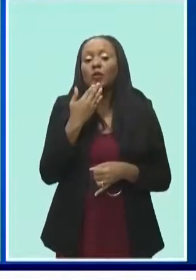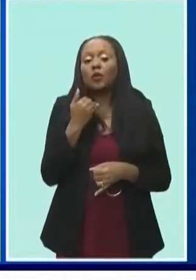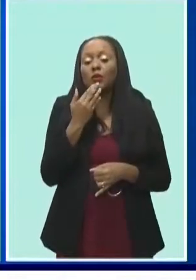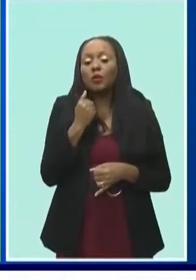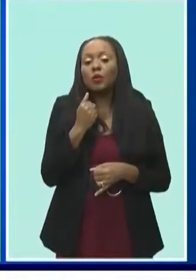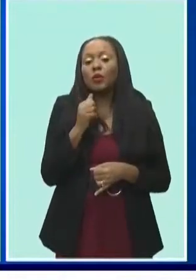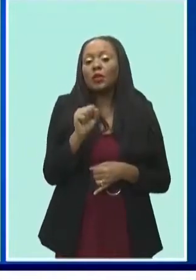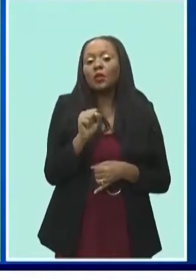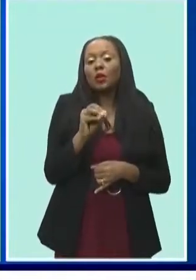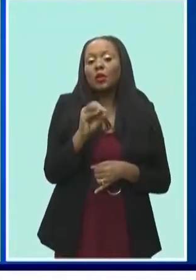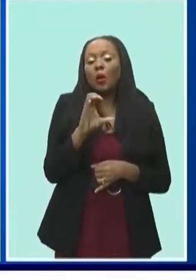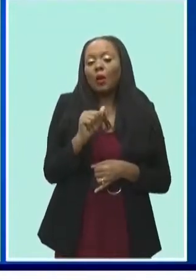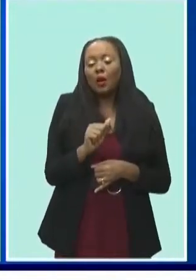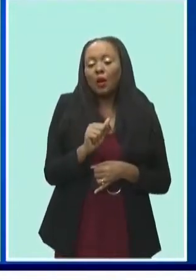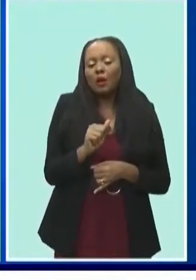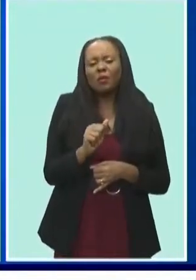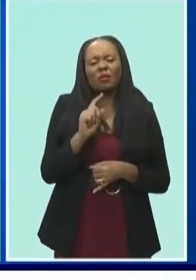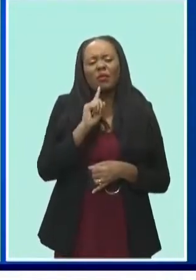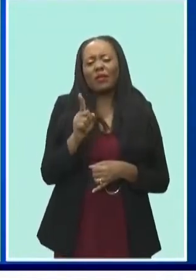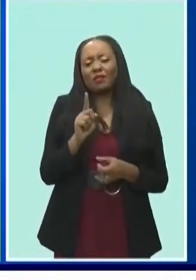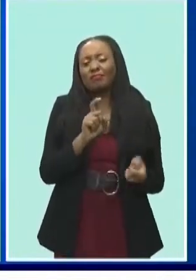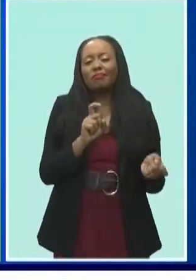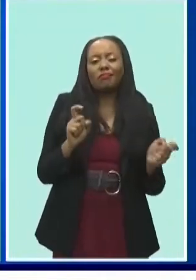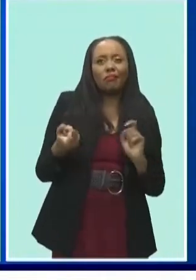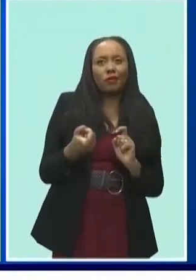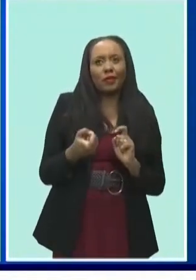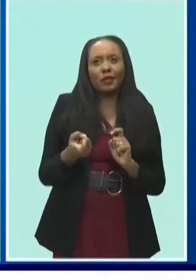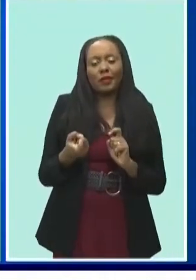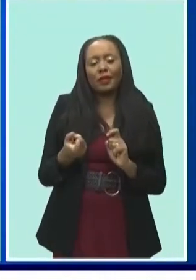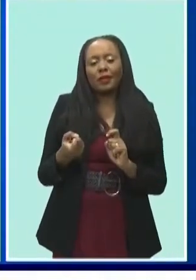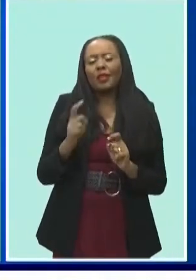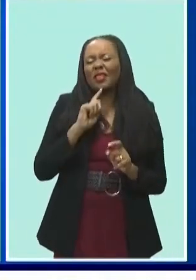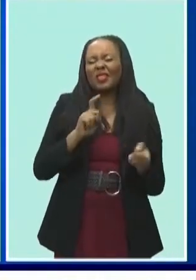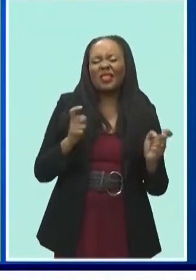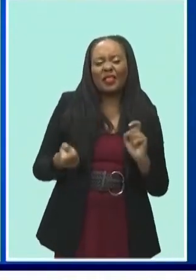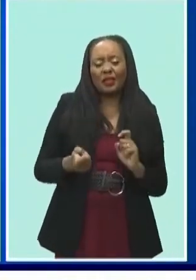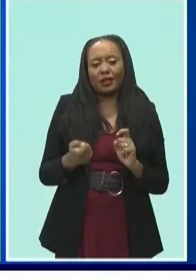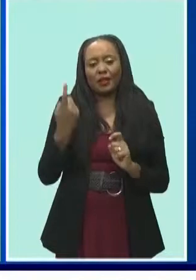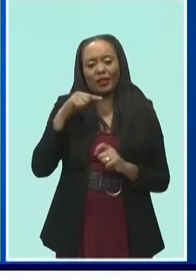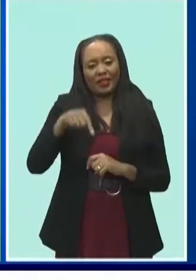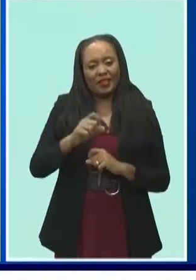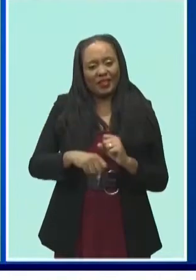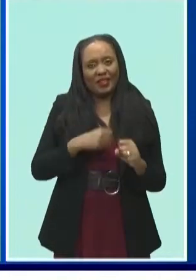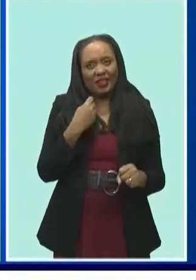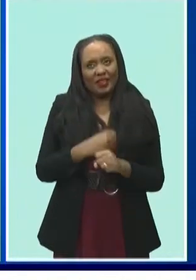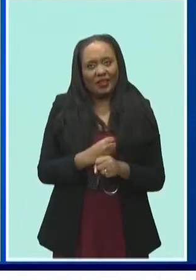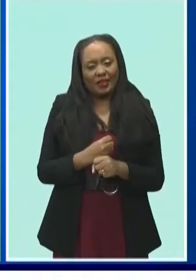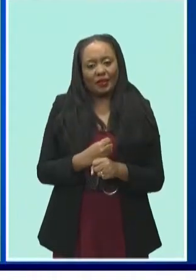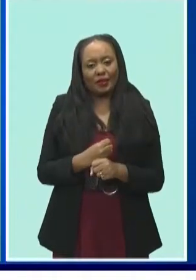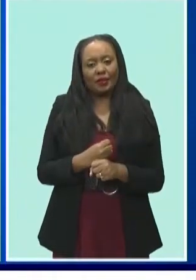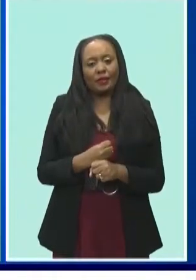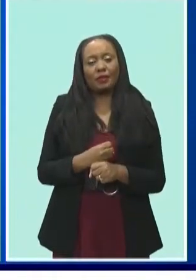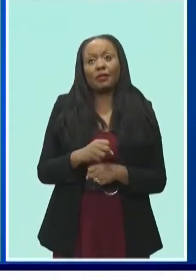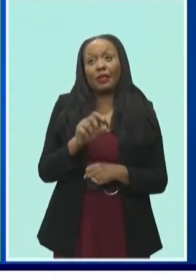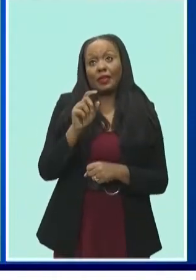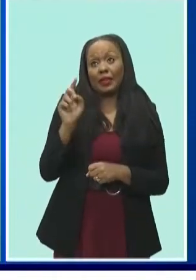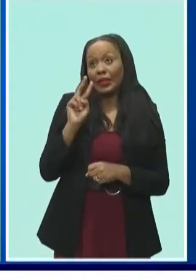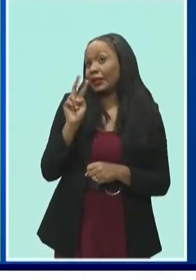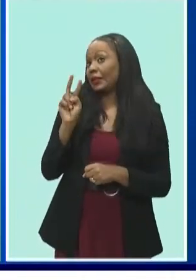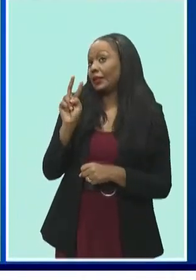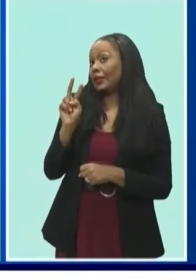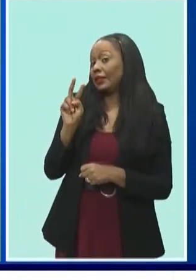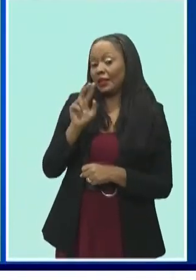party songs are two of the major changes announced for Crop Over 2019. Entertainer Terencia T.C.